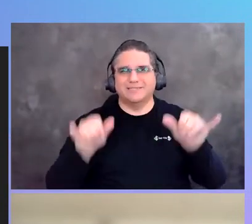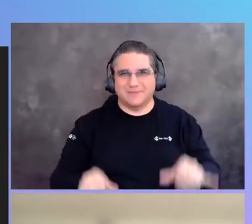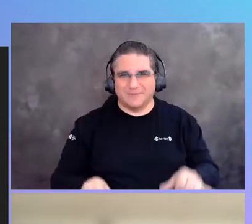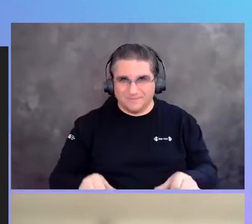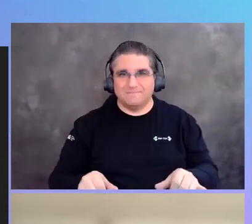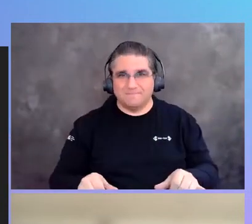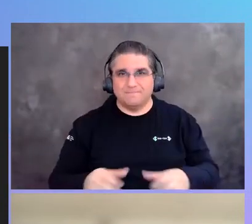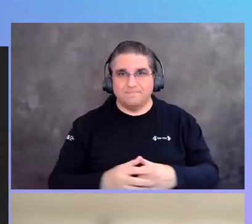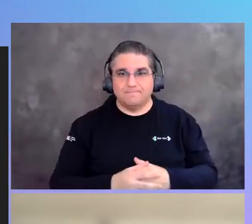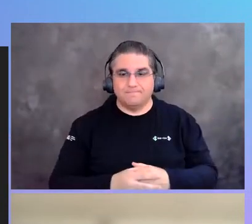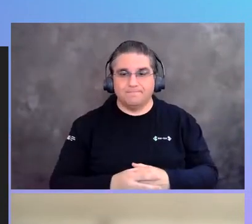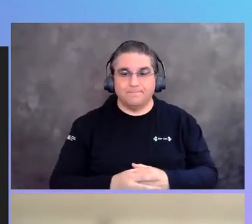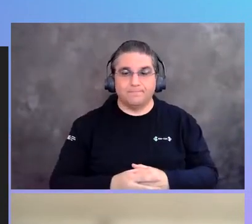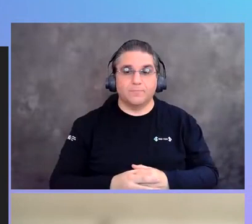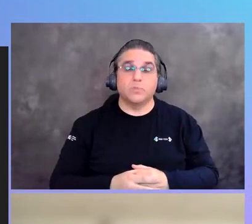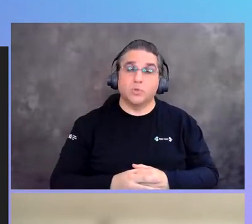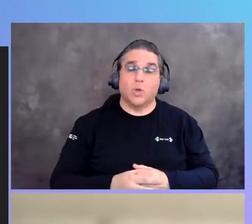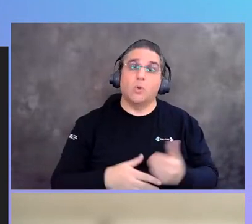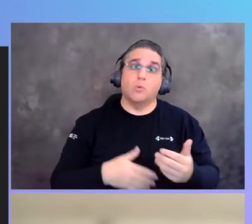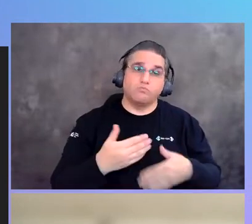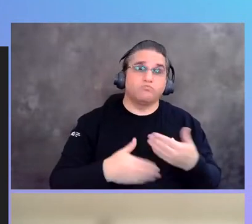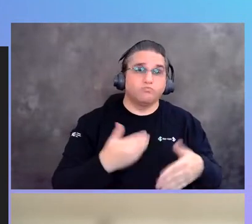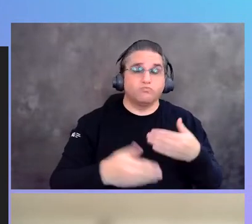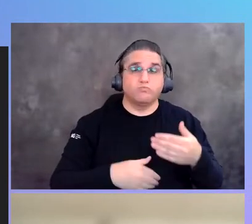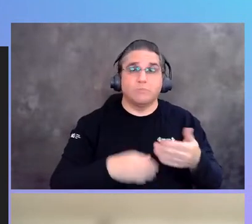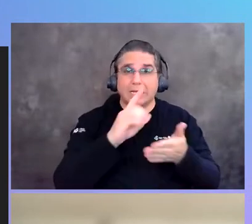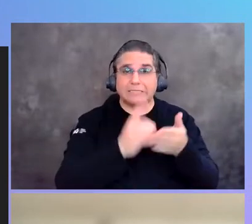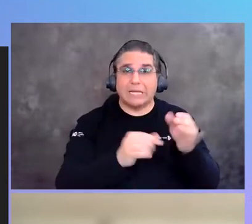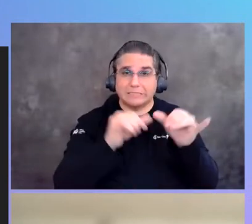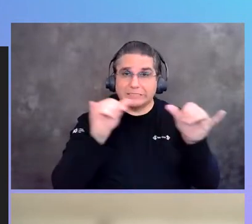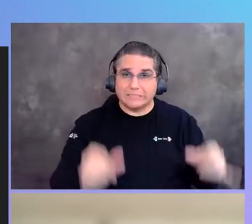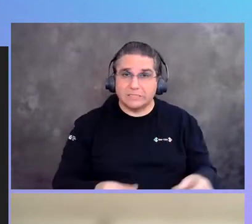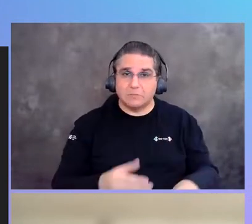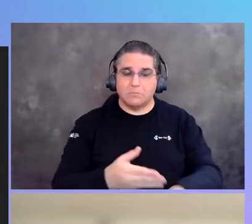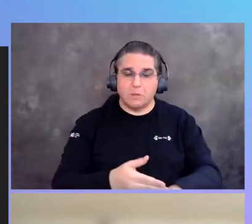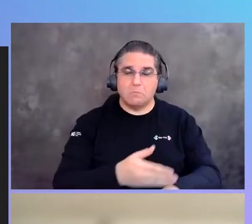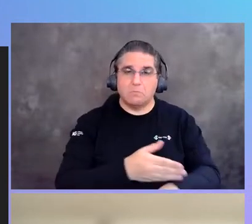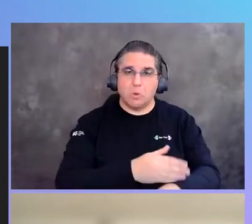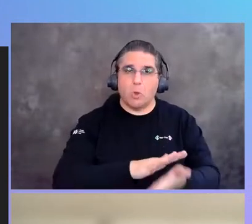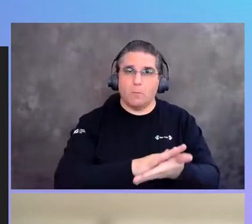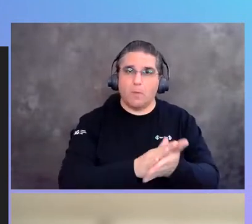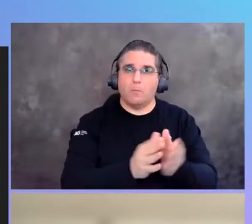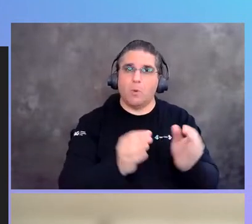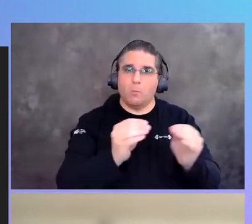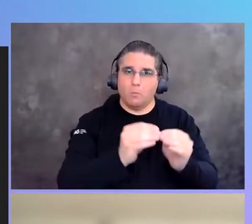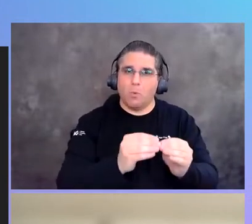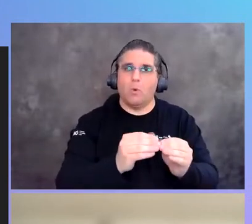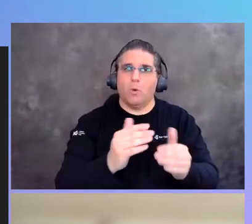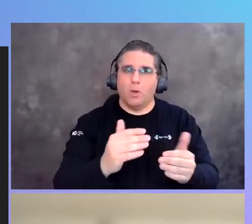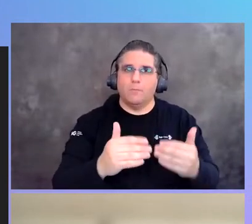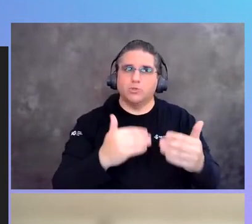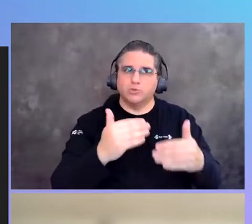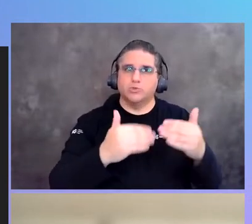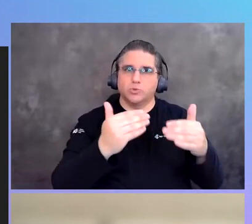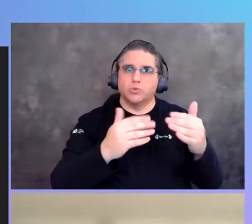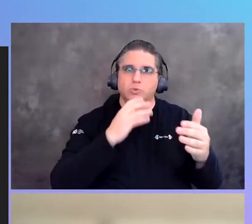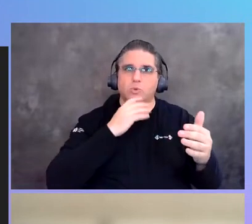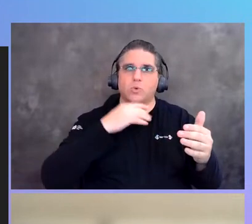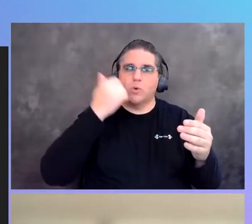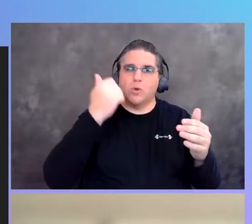period, the design system matured. So we started off with like a project and we had some styles people could use into a